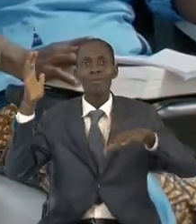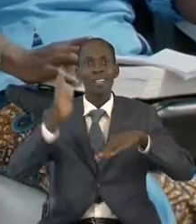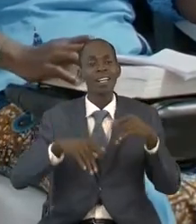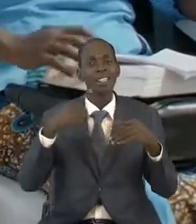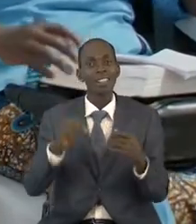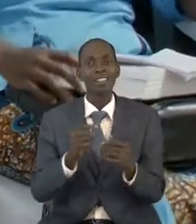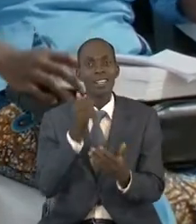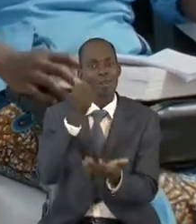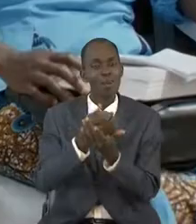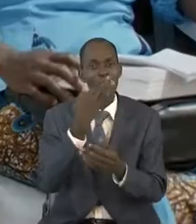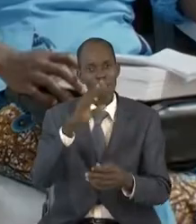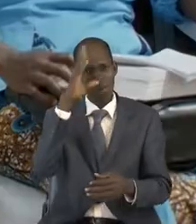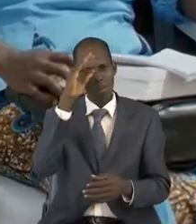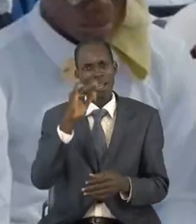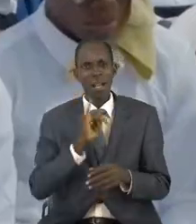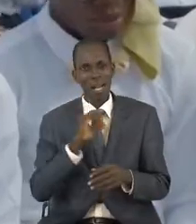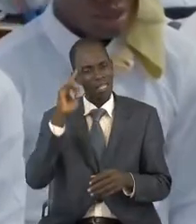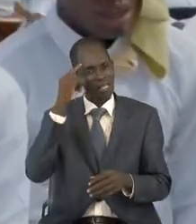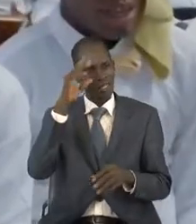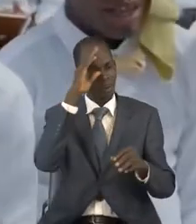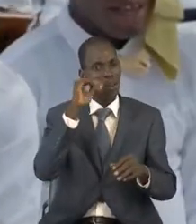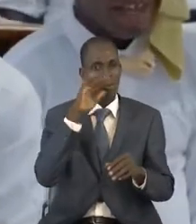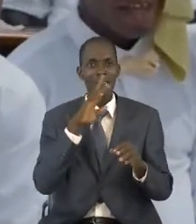men, but looks like we're on the same level.